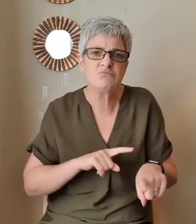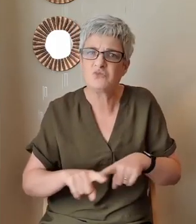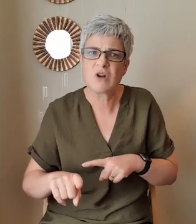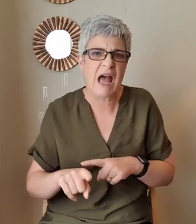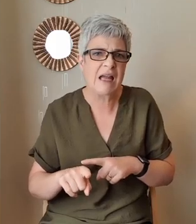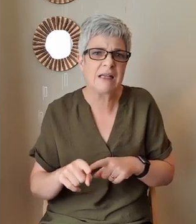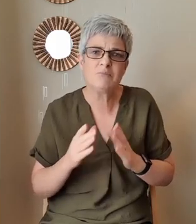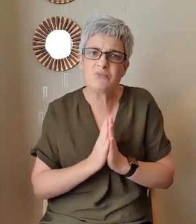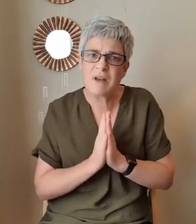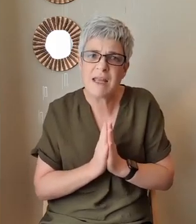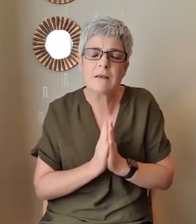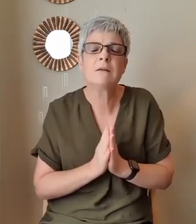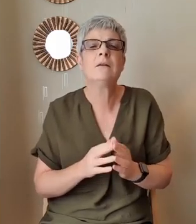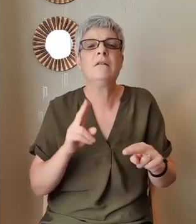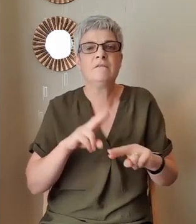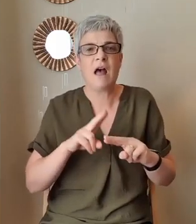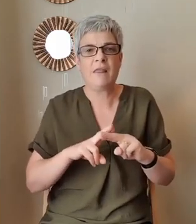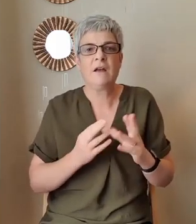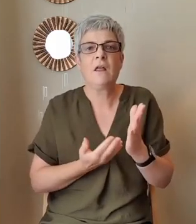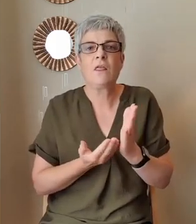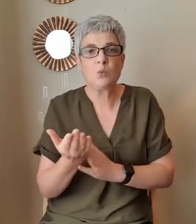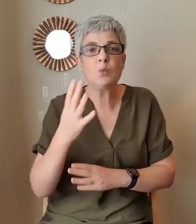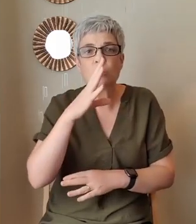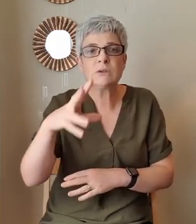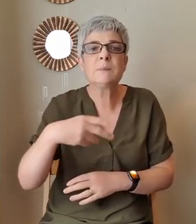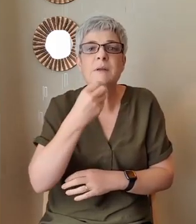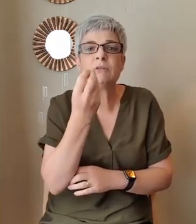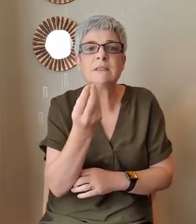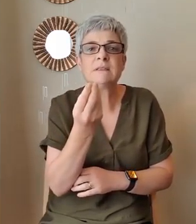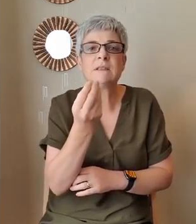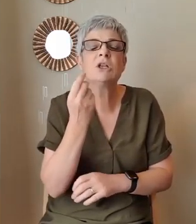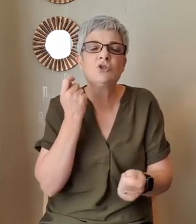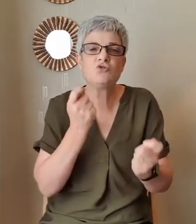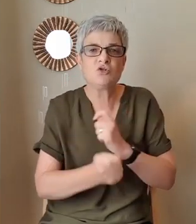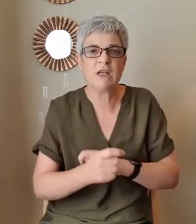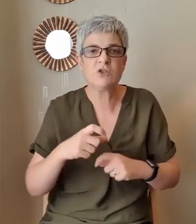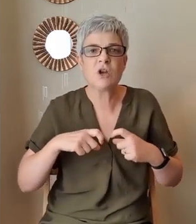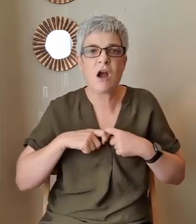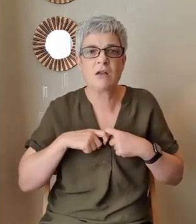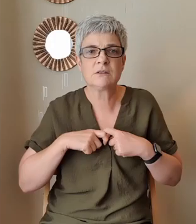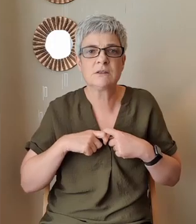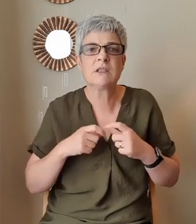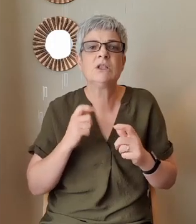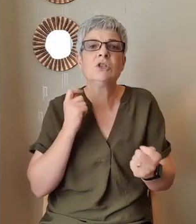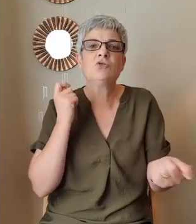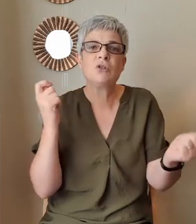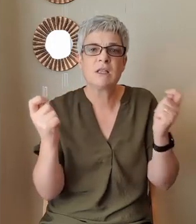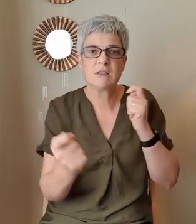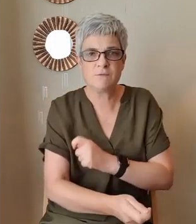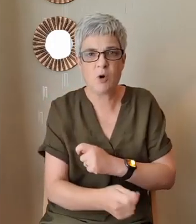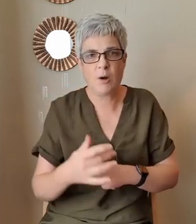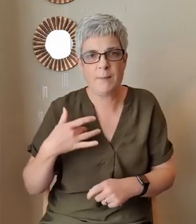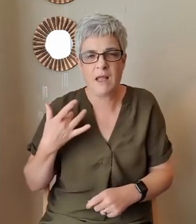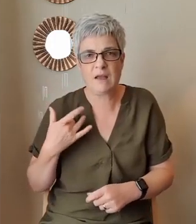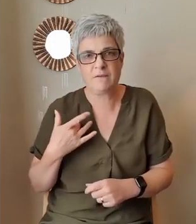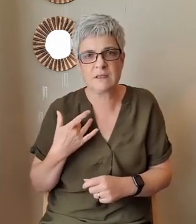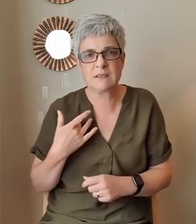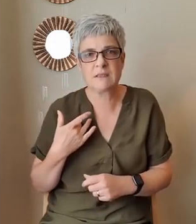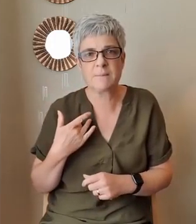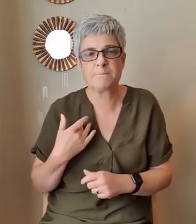praying. Father, through your Spirit, change hearts,